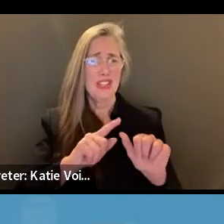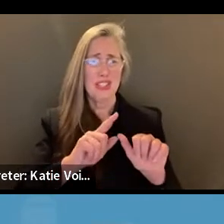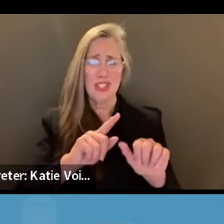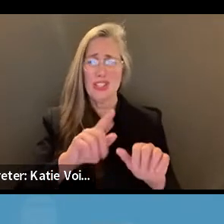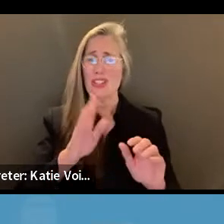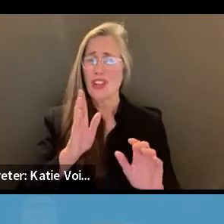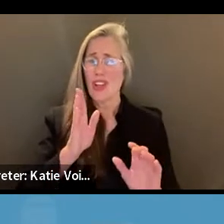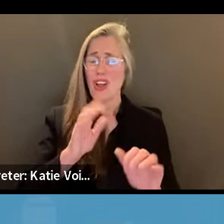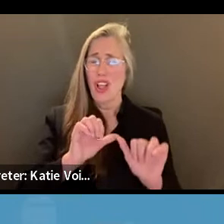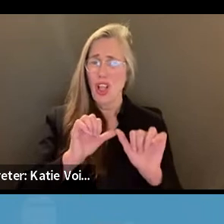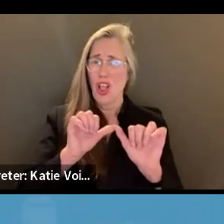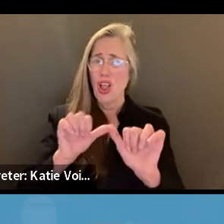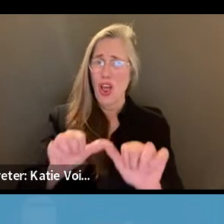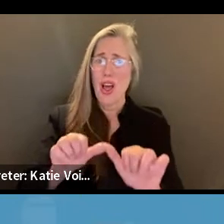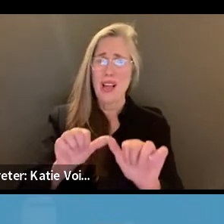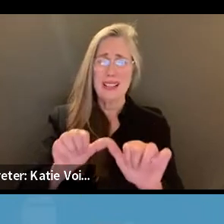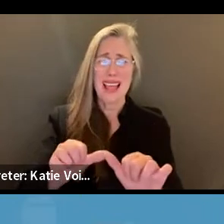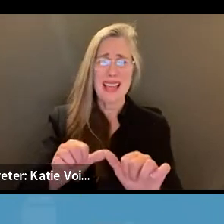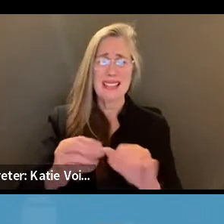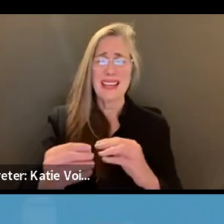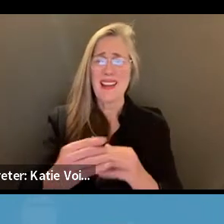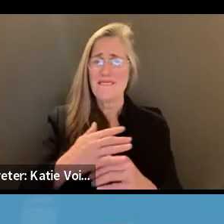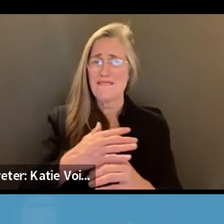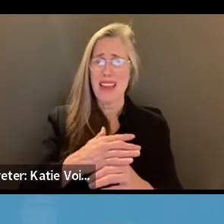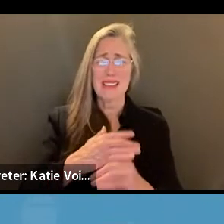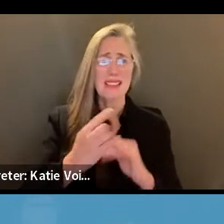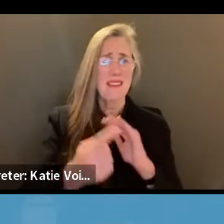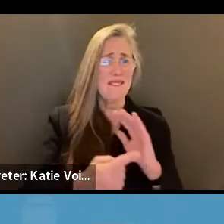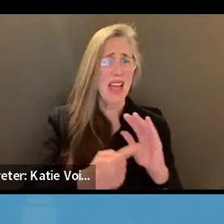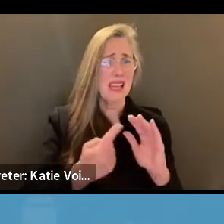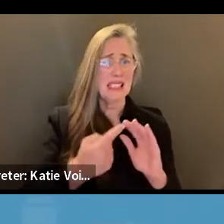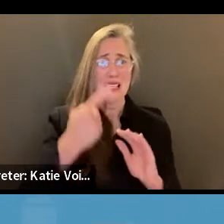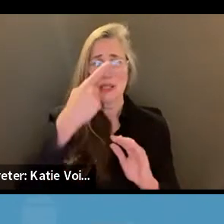racism are a real concern.